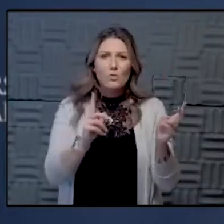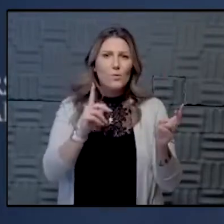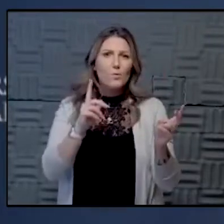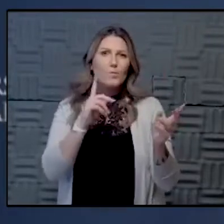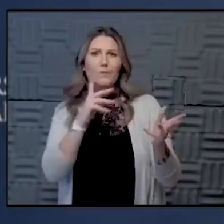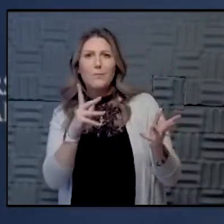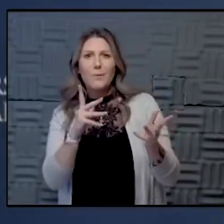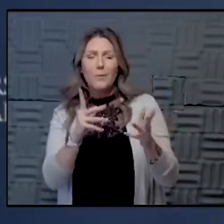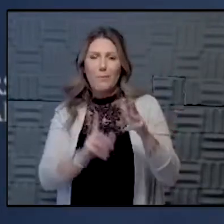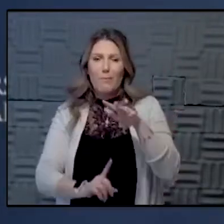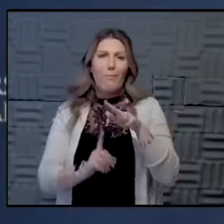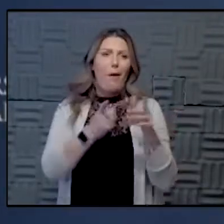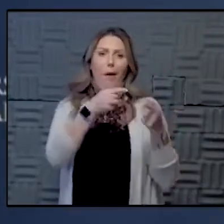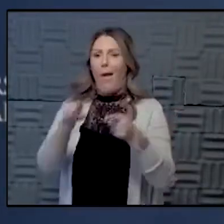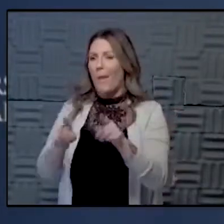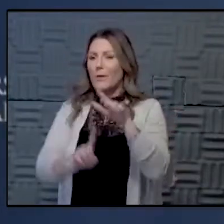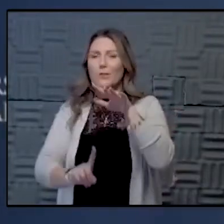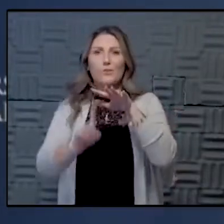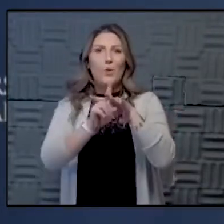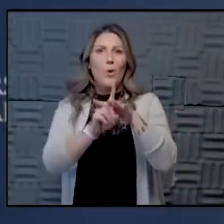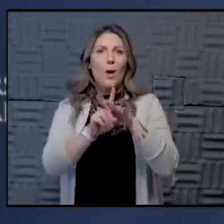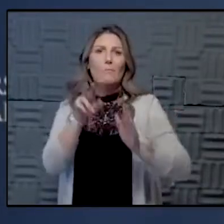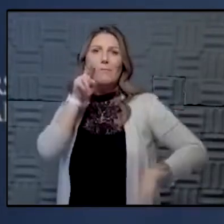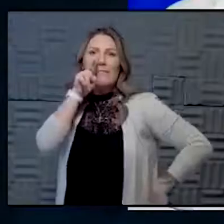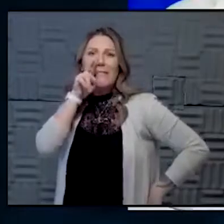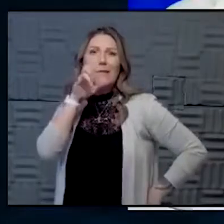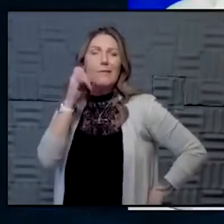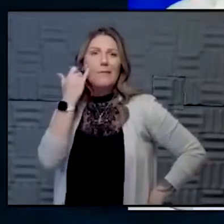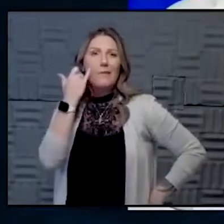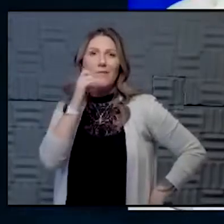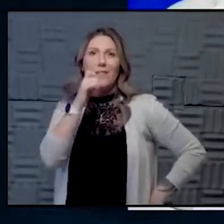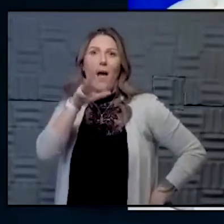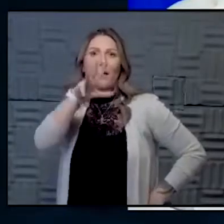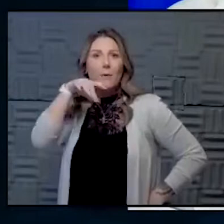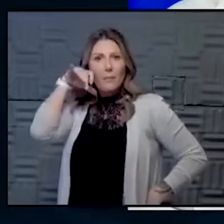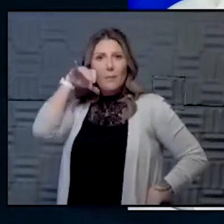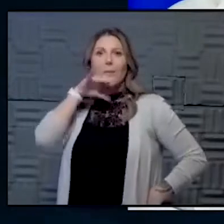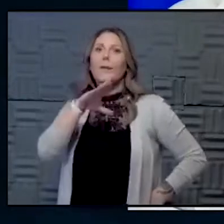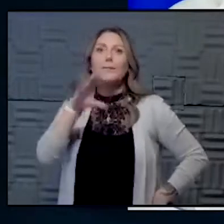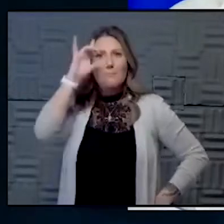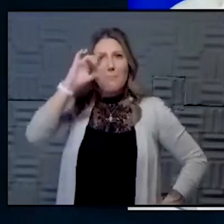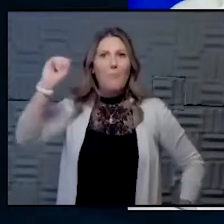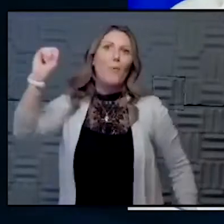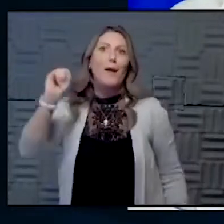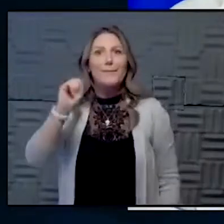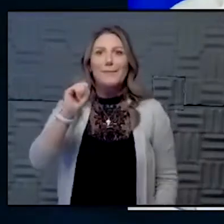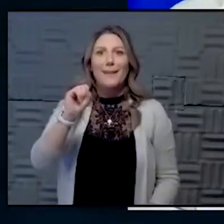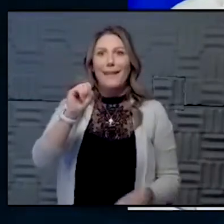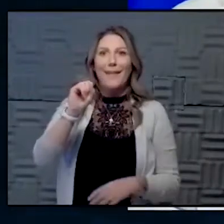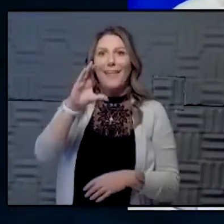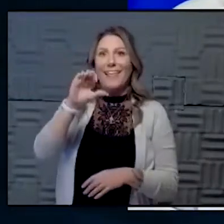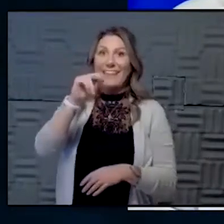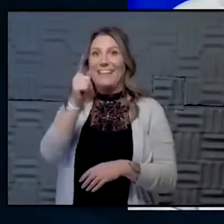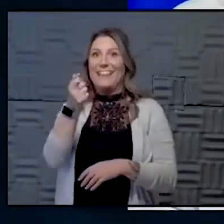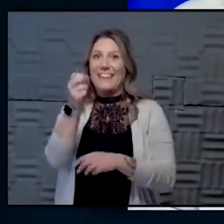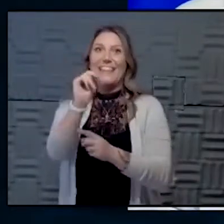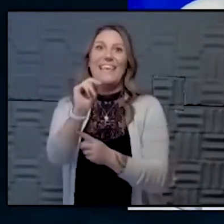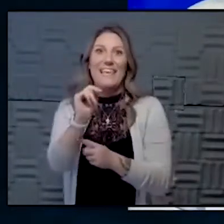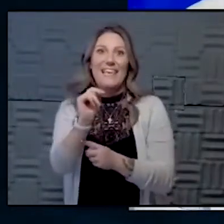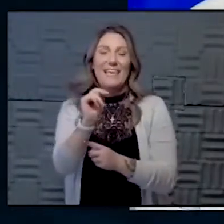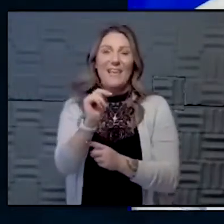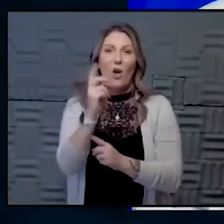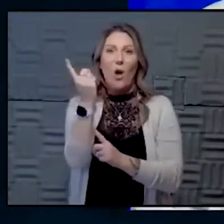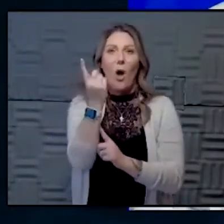if I don't inhale? Okay, that's that Bill Clinton question. I don't inhale. You always, I'm going to be the lung doctor in the room for a minute.